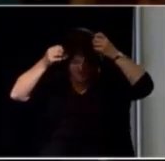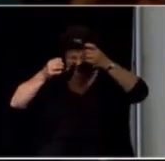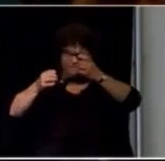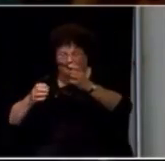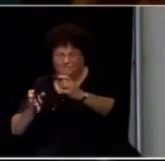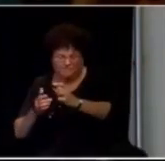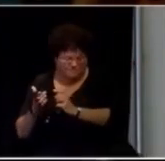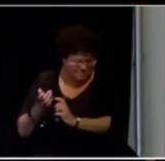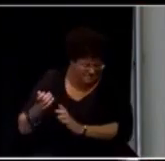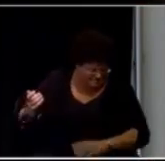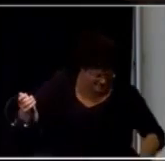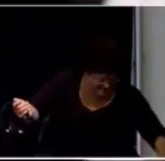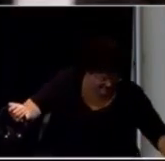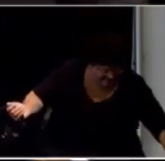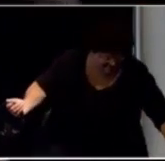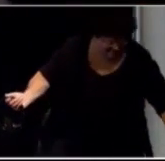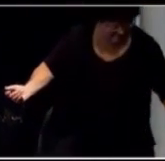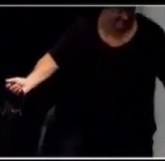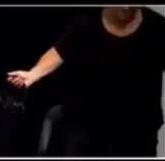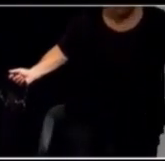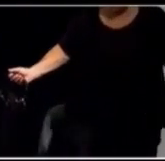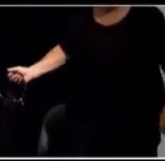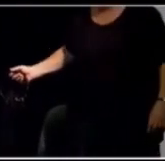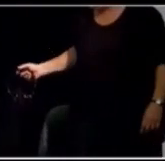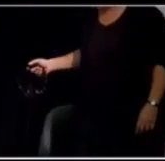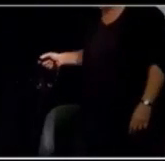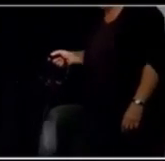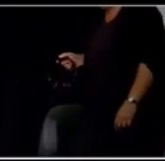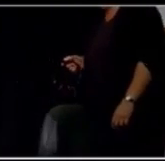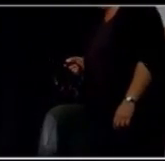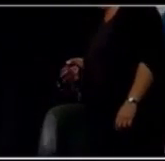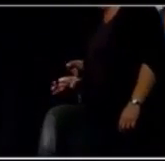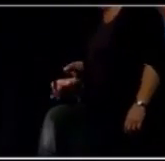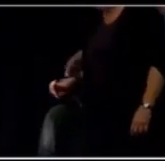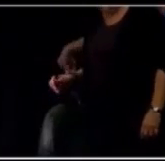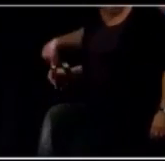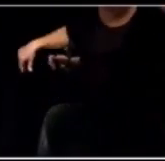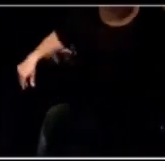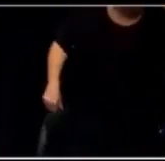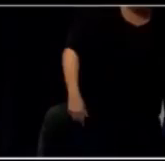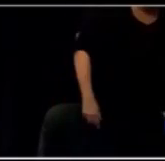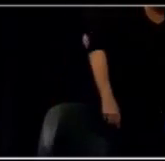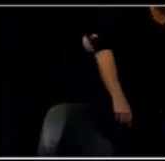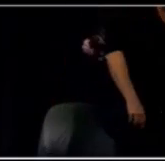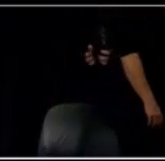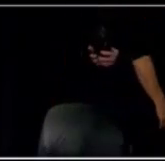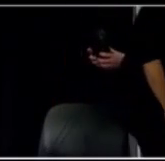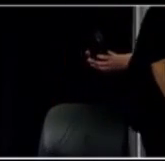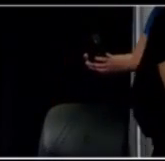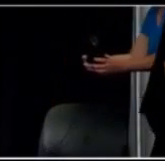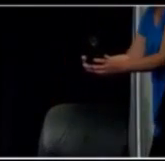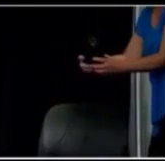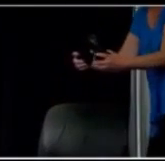So anyway, so like in terms of economics, it's going to make more sense to. Well, actually, basically, it's in